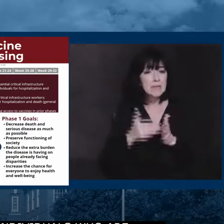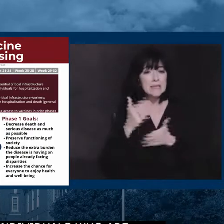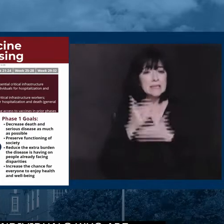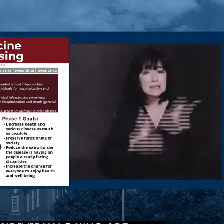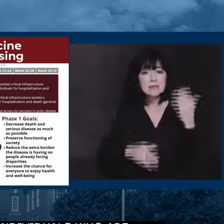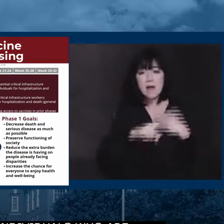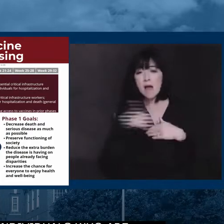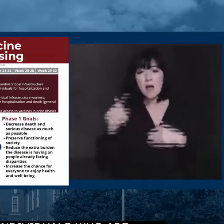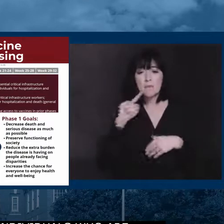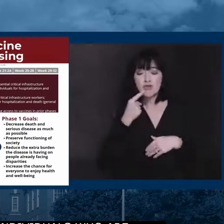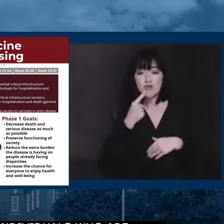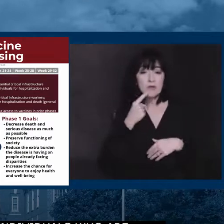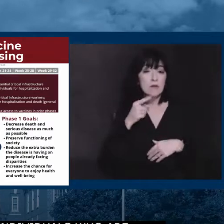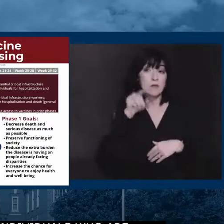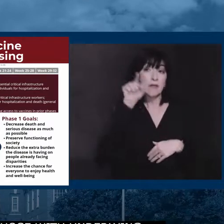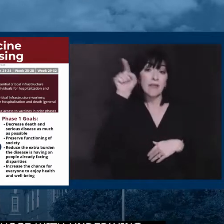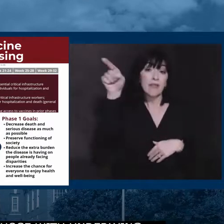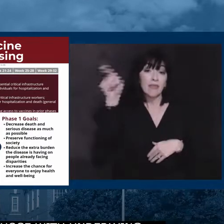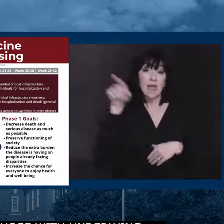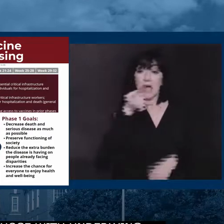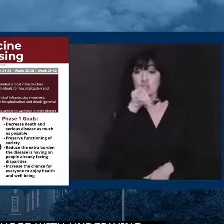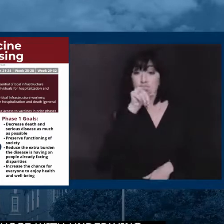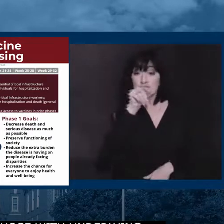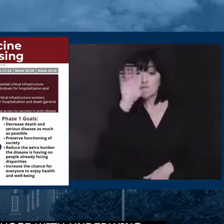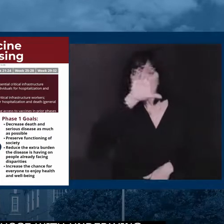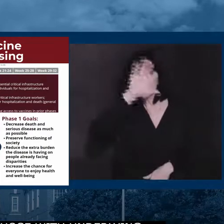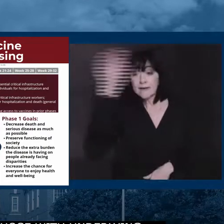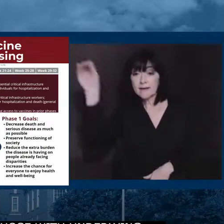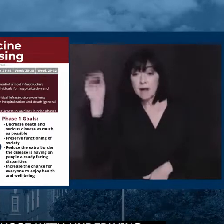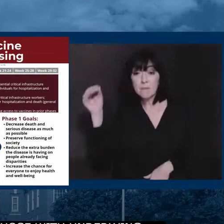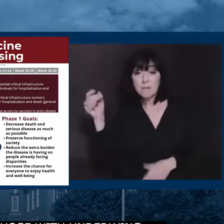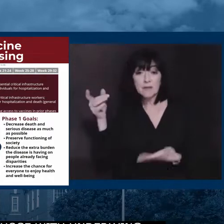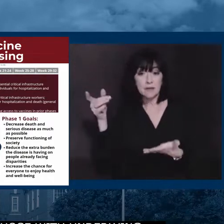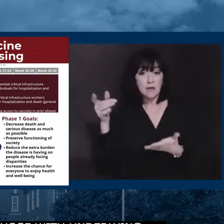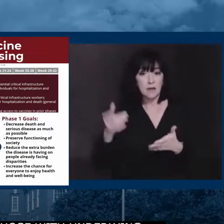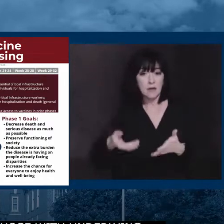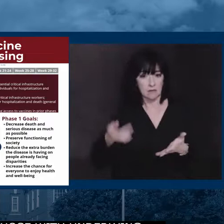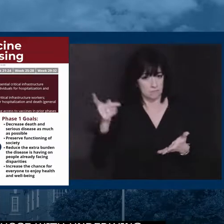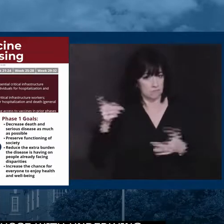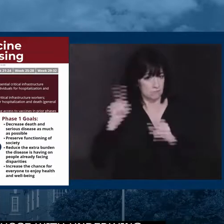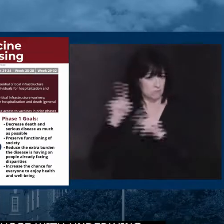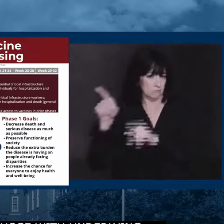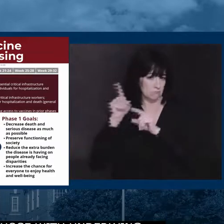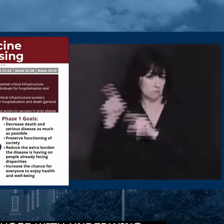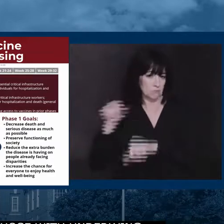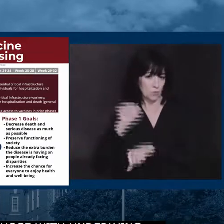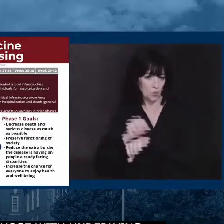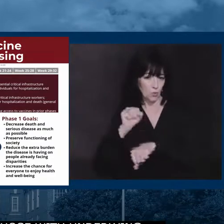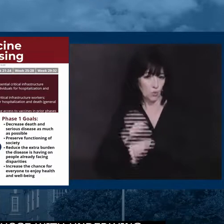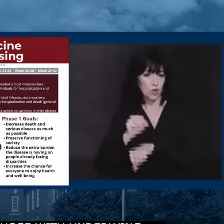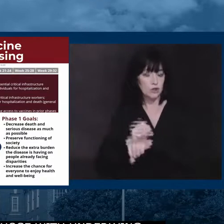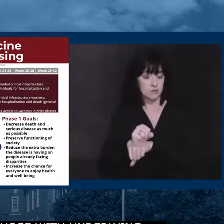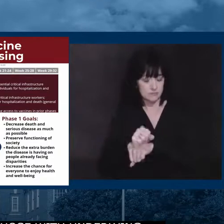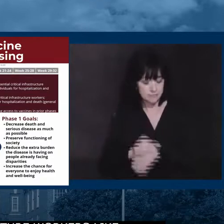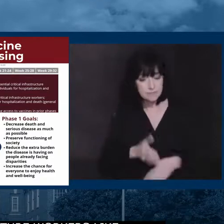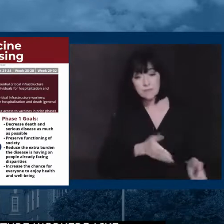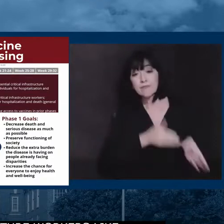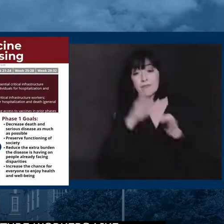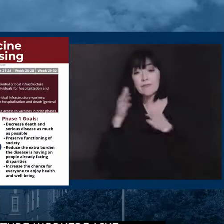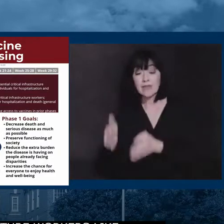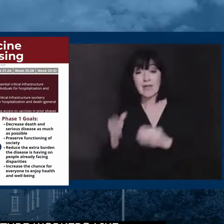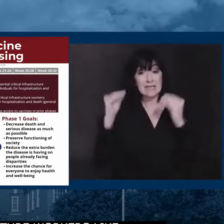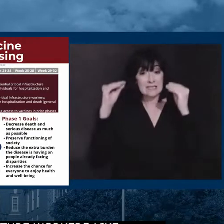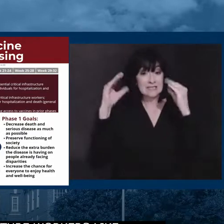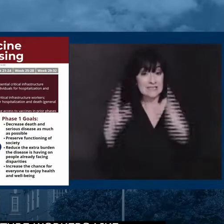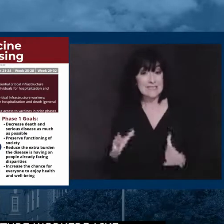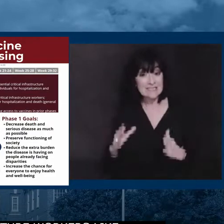like poultry, education, like teachers and childcare workers. Others on the front line working with the public will be